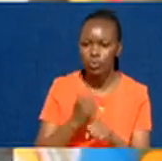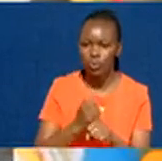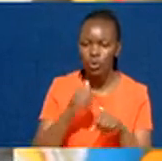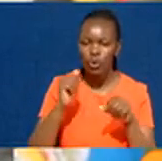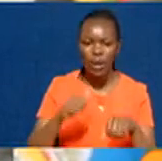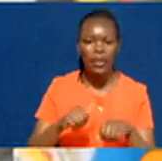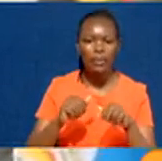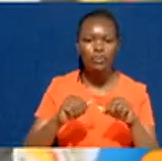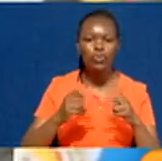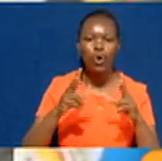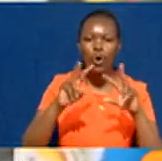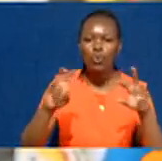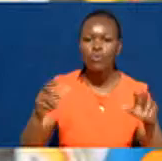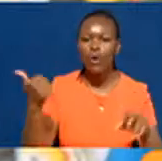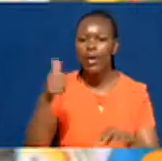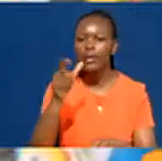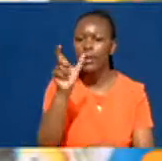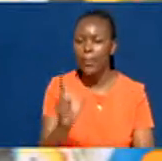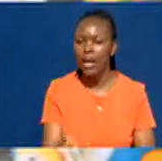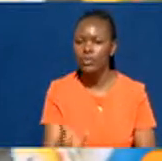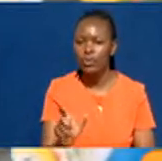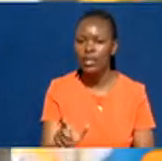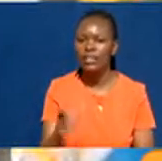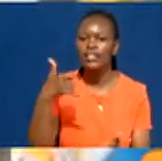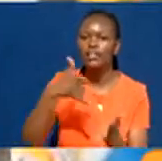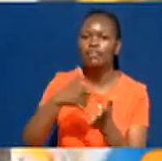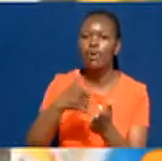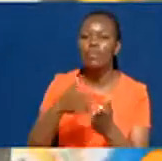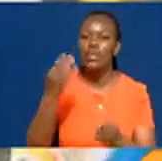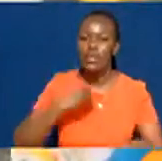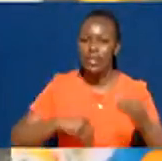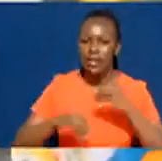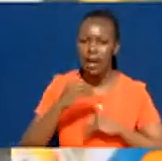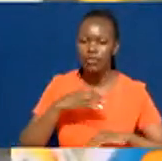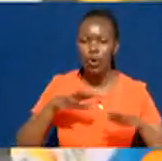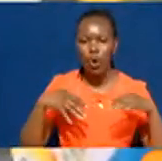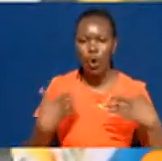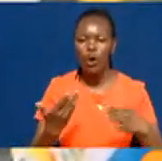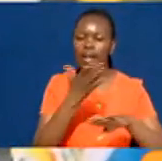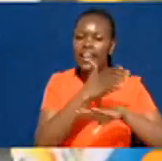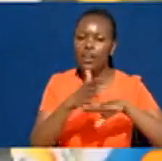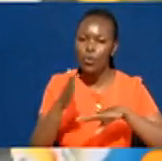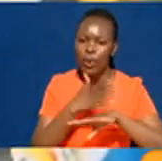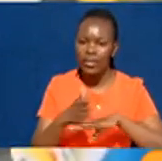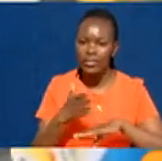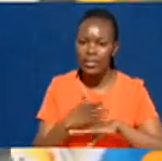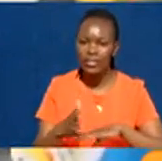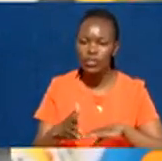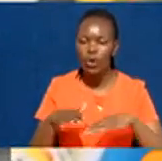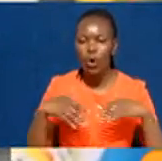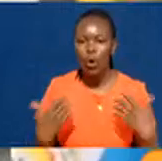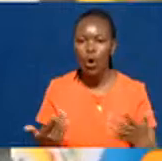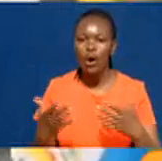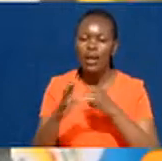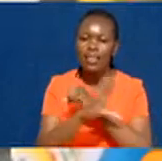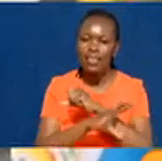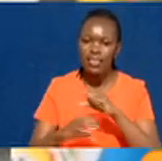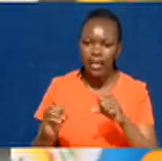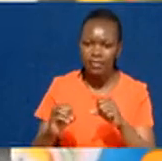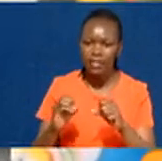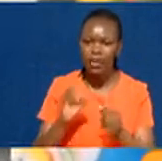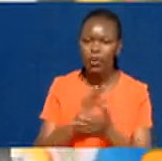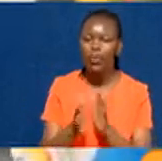is involved in graft or in wastage or in theft without